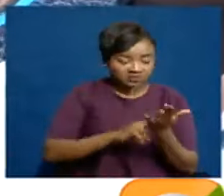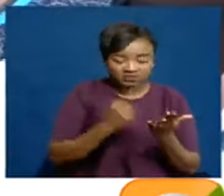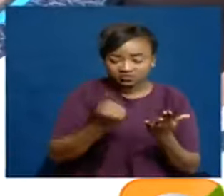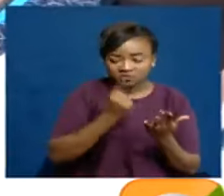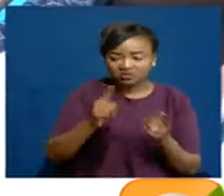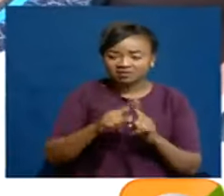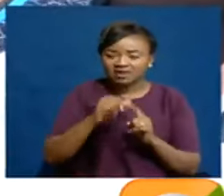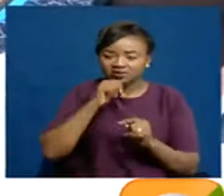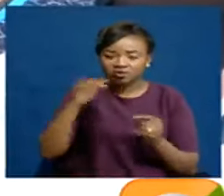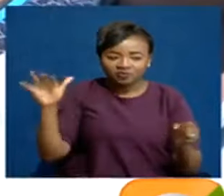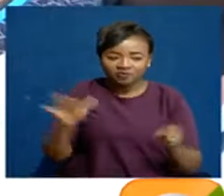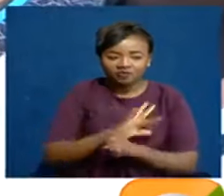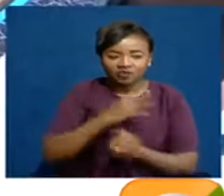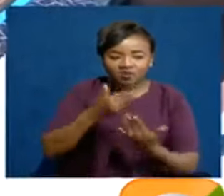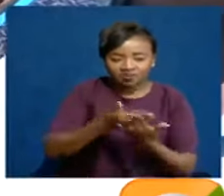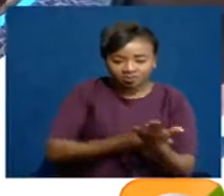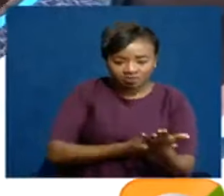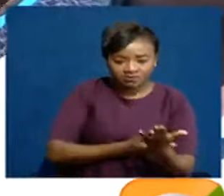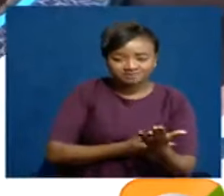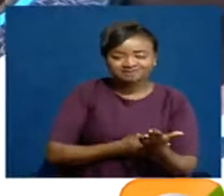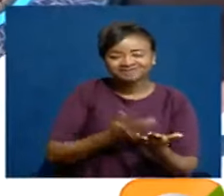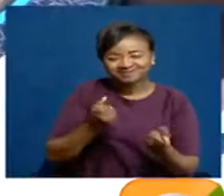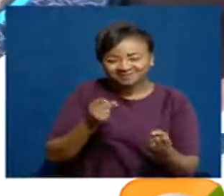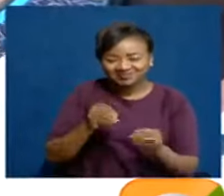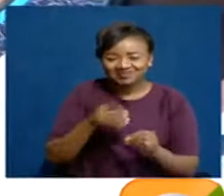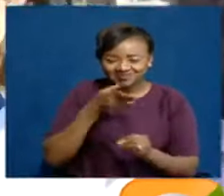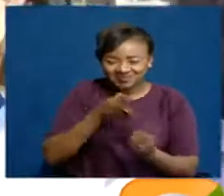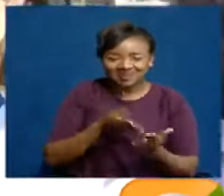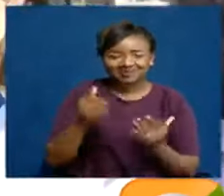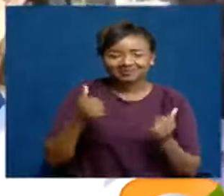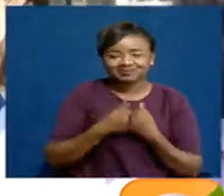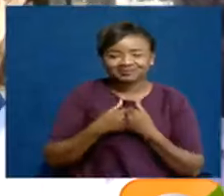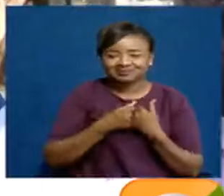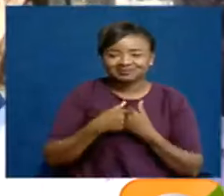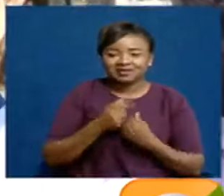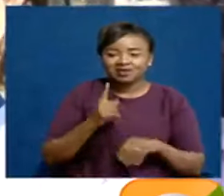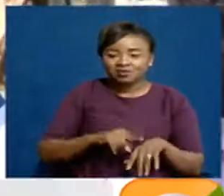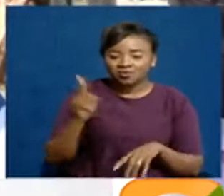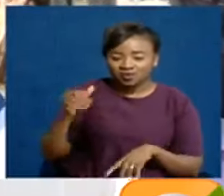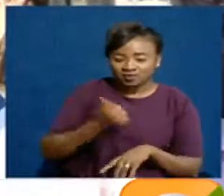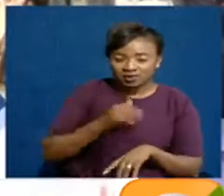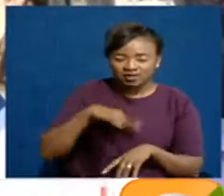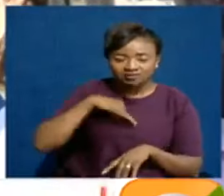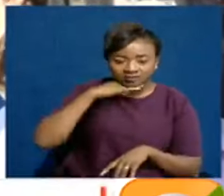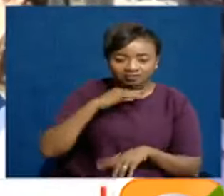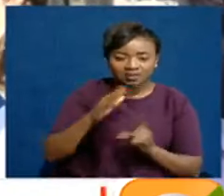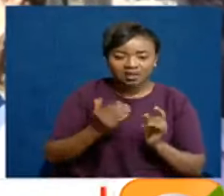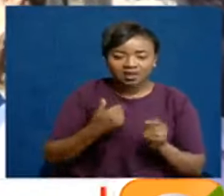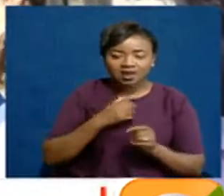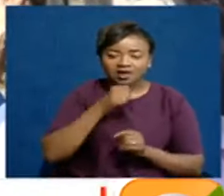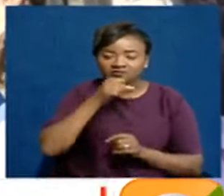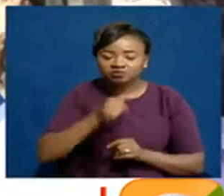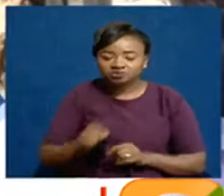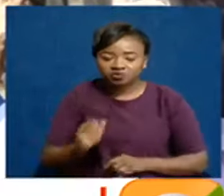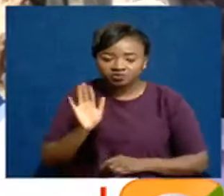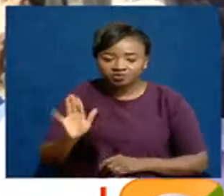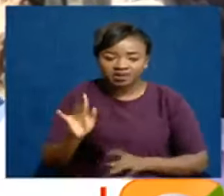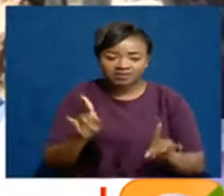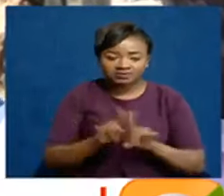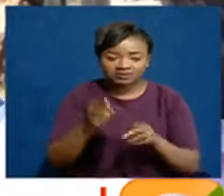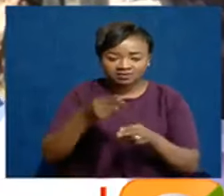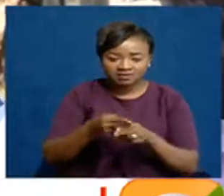ilifanywa. Sasa hiyo ndio. Vile Mary aliaga, kuna nyanya yake pia mwenye amenema afta